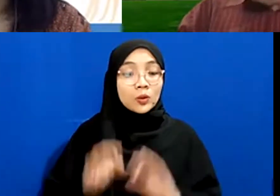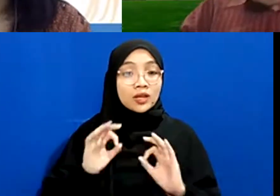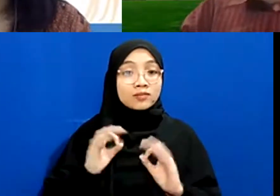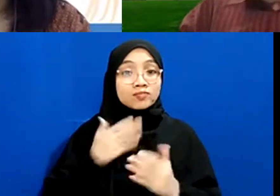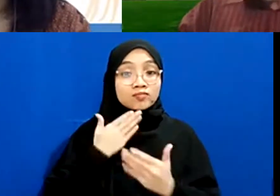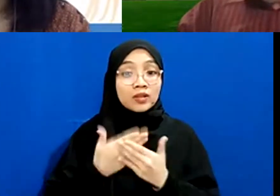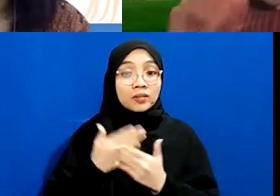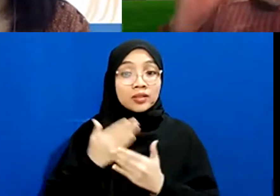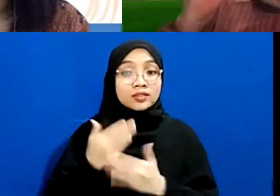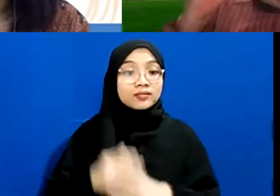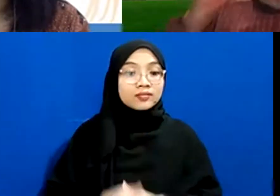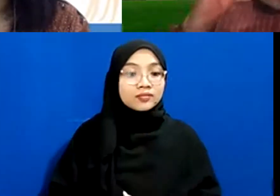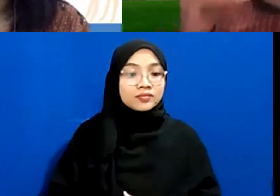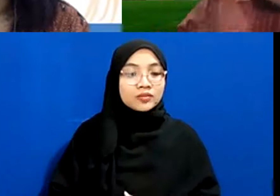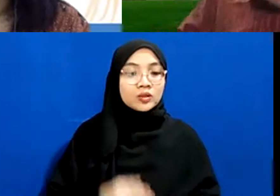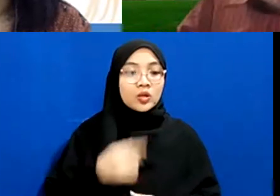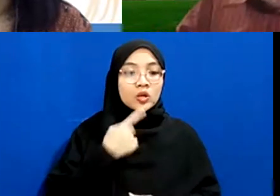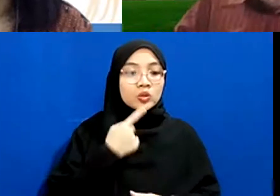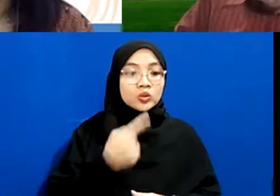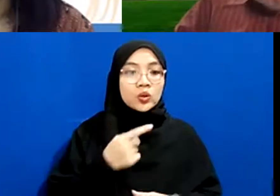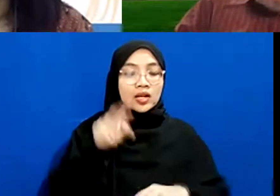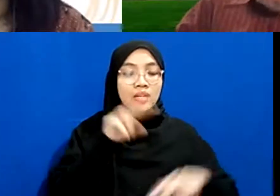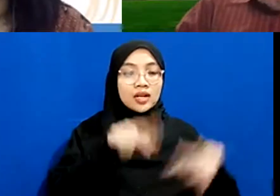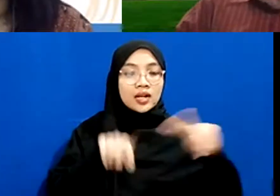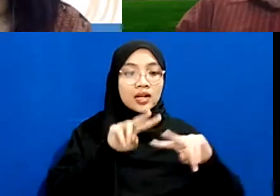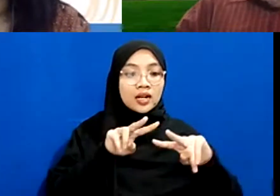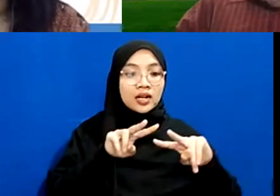the analysis, again, like I said to the other group,